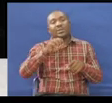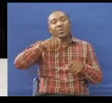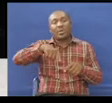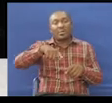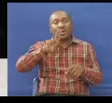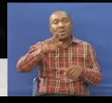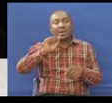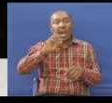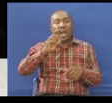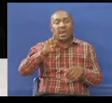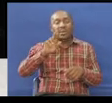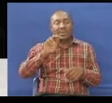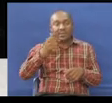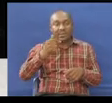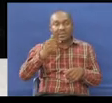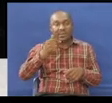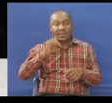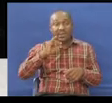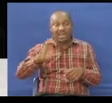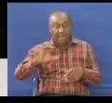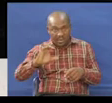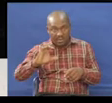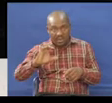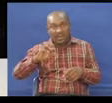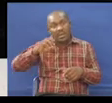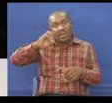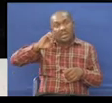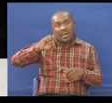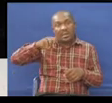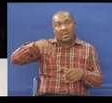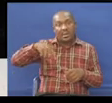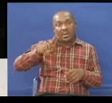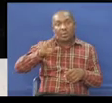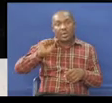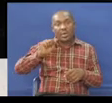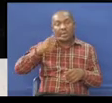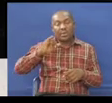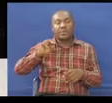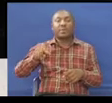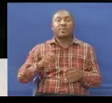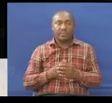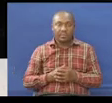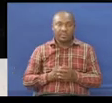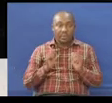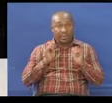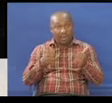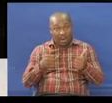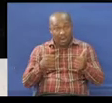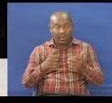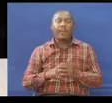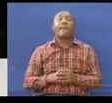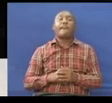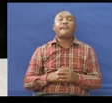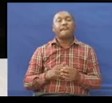whatever variable. But what is important is the presence of this square. All right? Now,